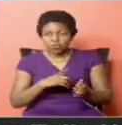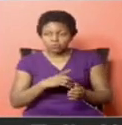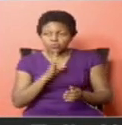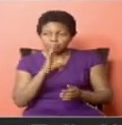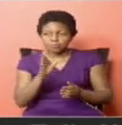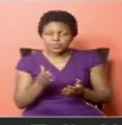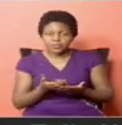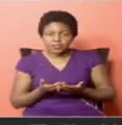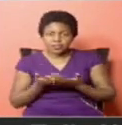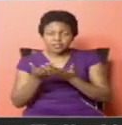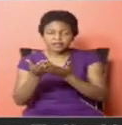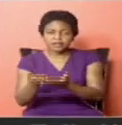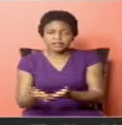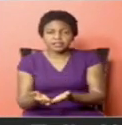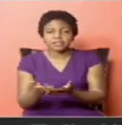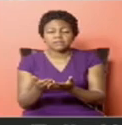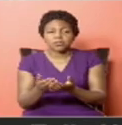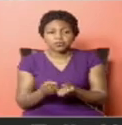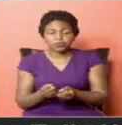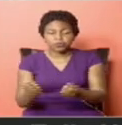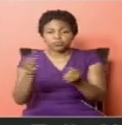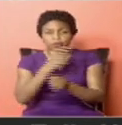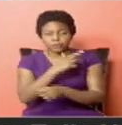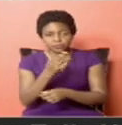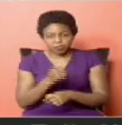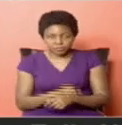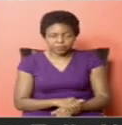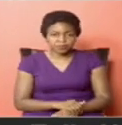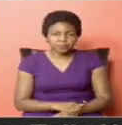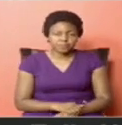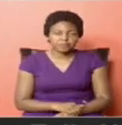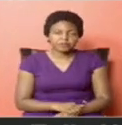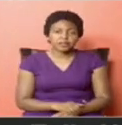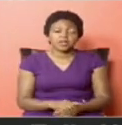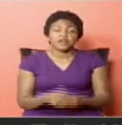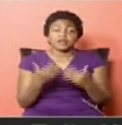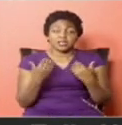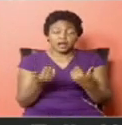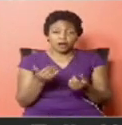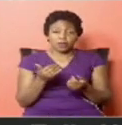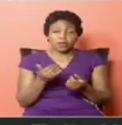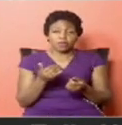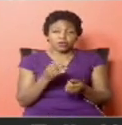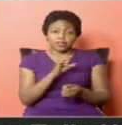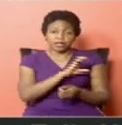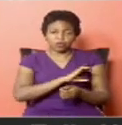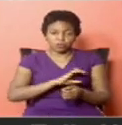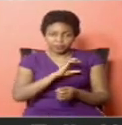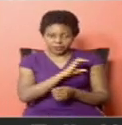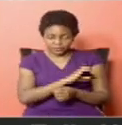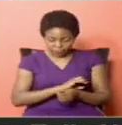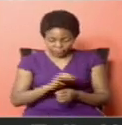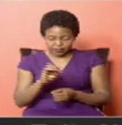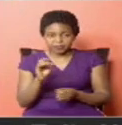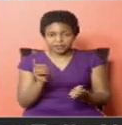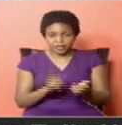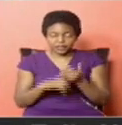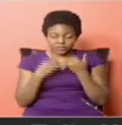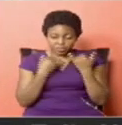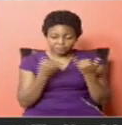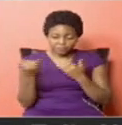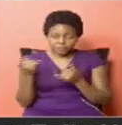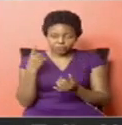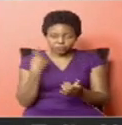minimal inconveniences. The Commission has further noted